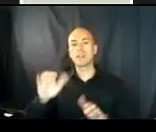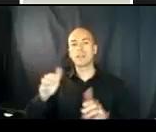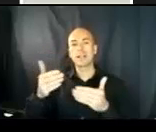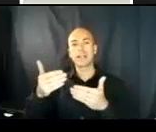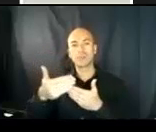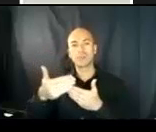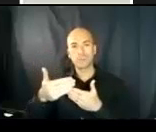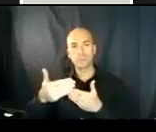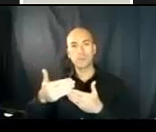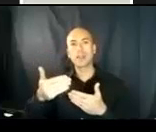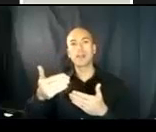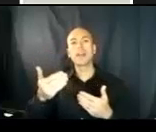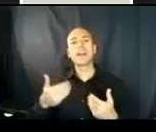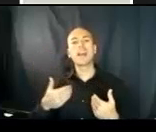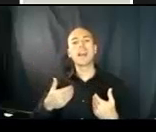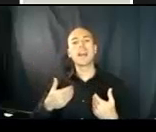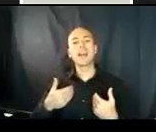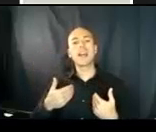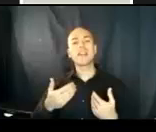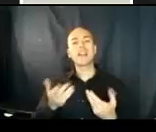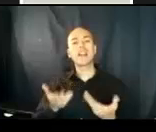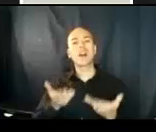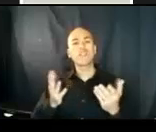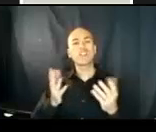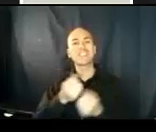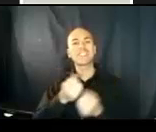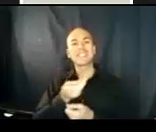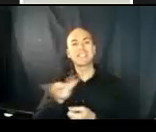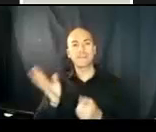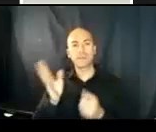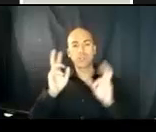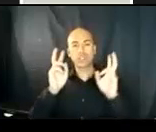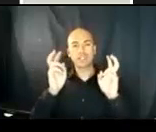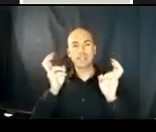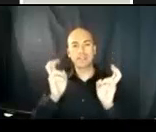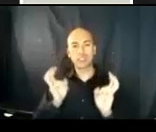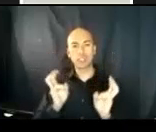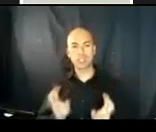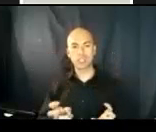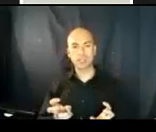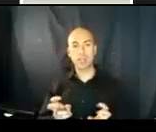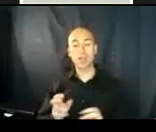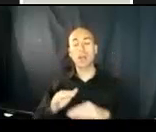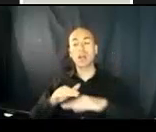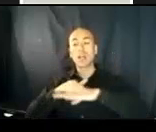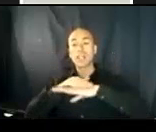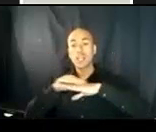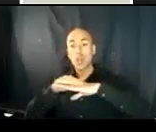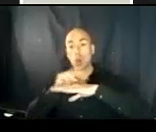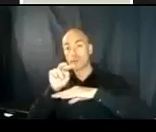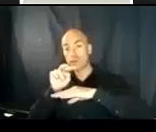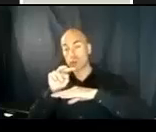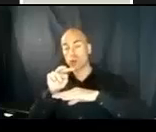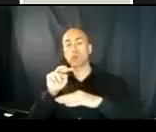offers several subjects. So in her overview page, she highlights the learning goals and objectives for